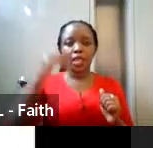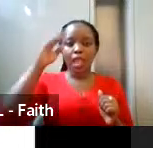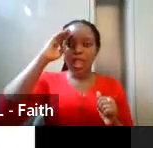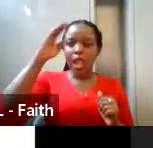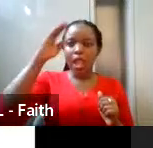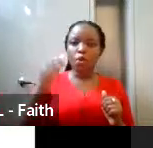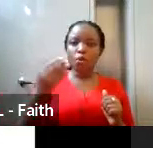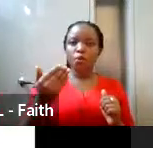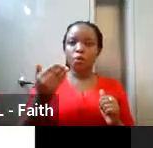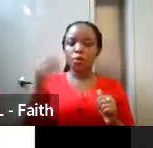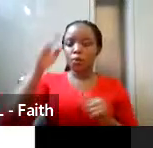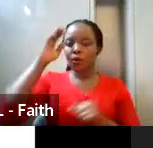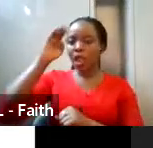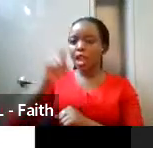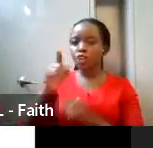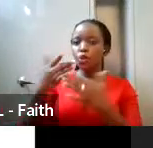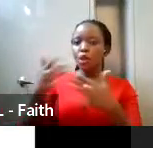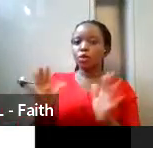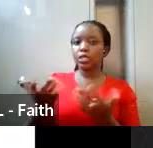you're lost.